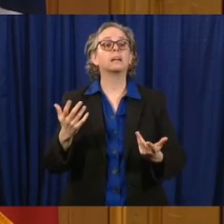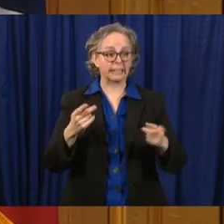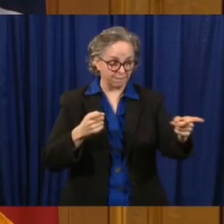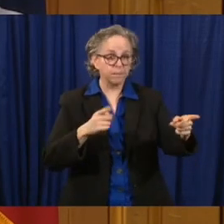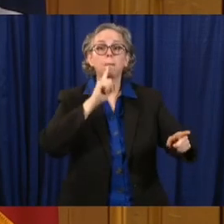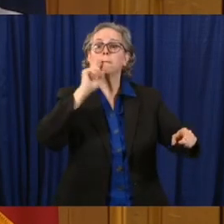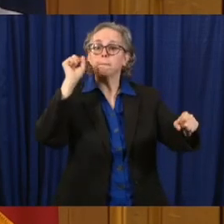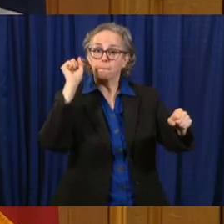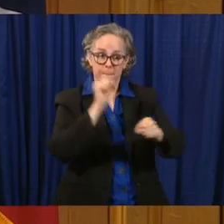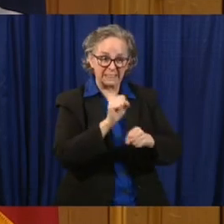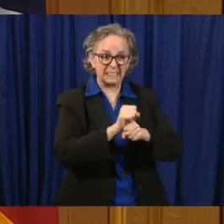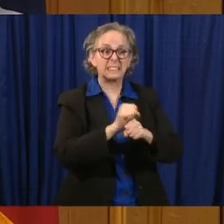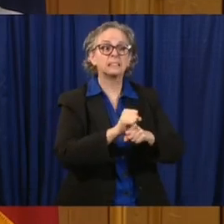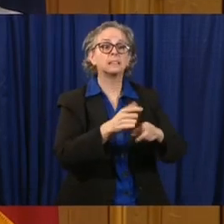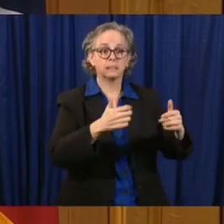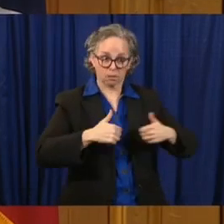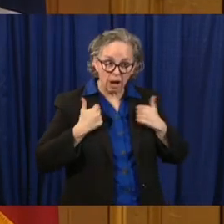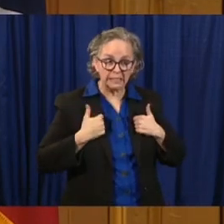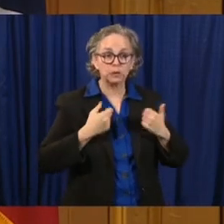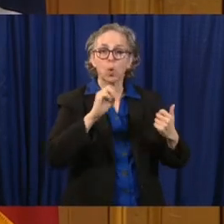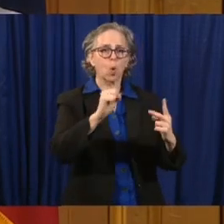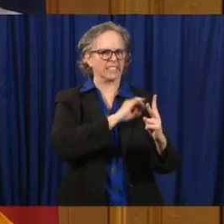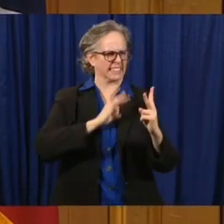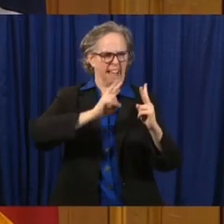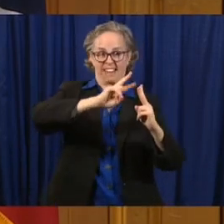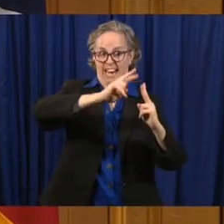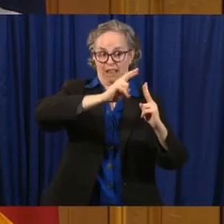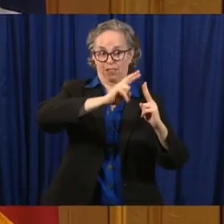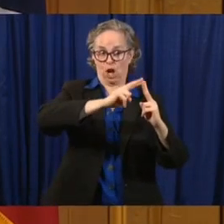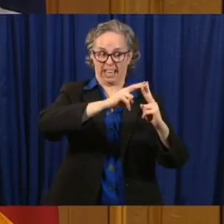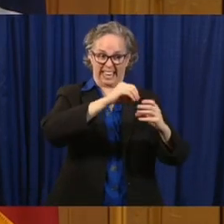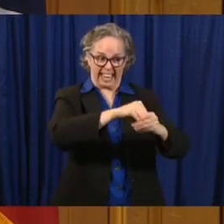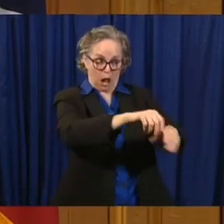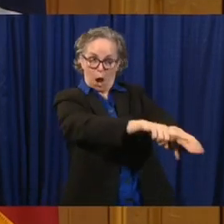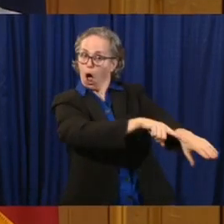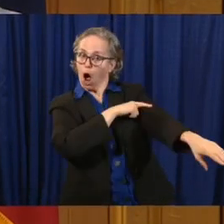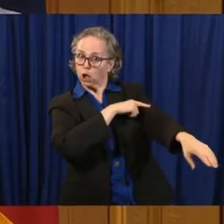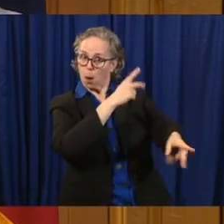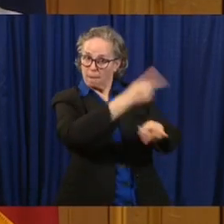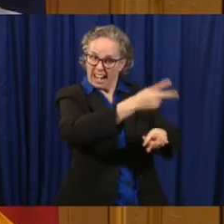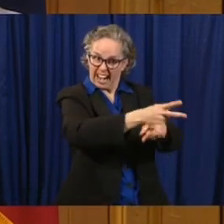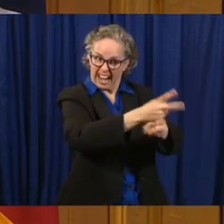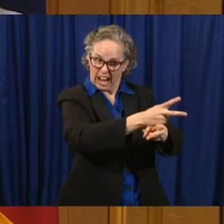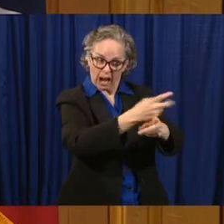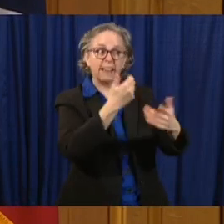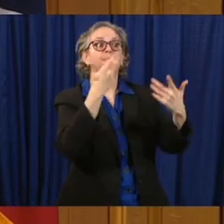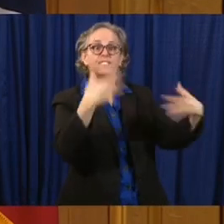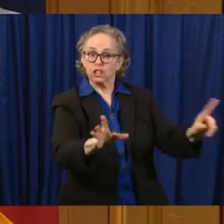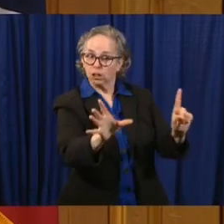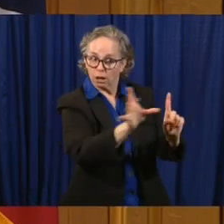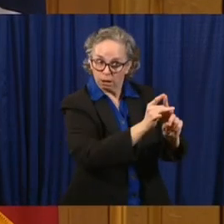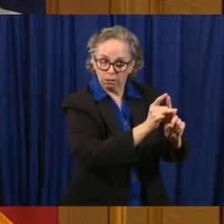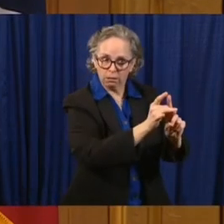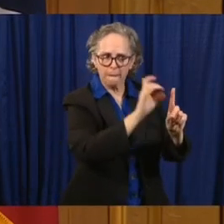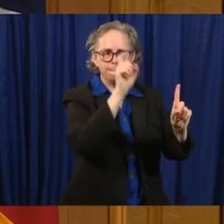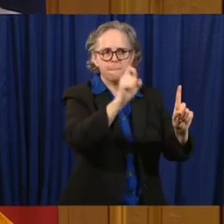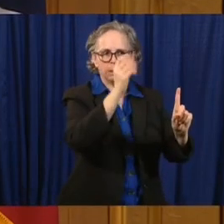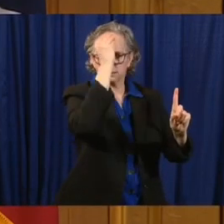resident or if a staff member becomes infected. The Ohio Department of Health had been